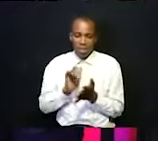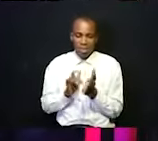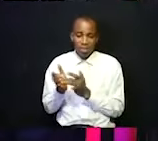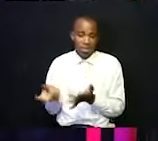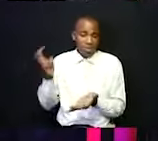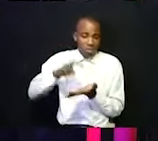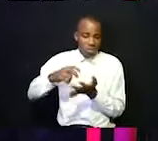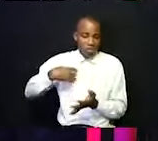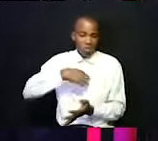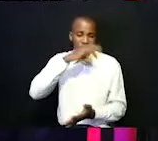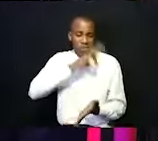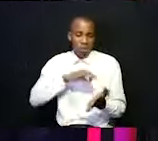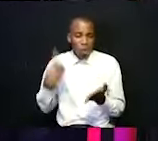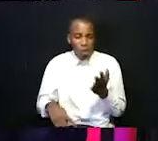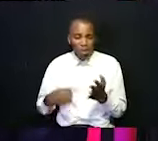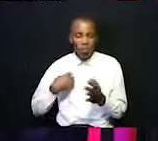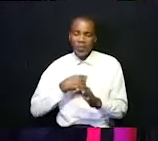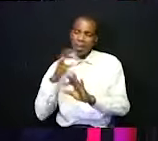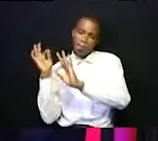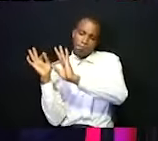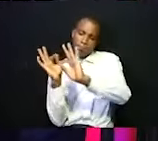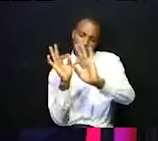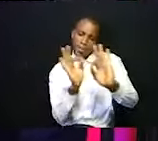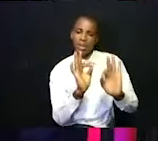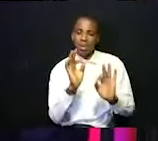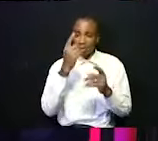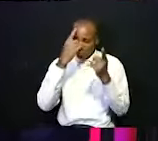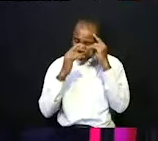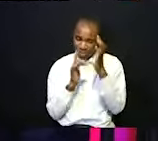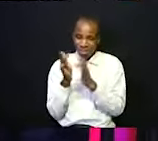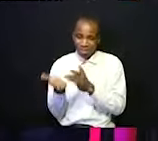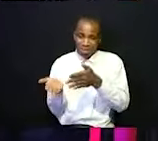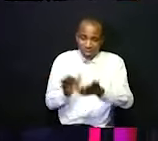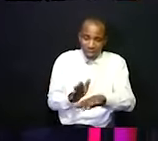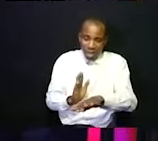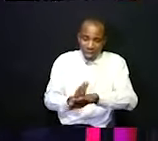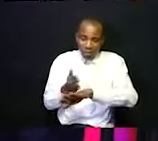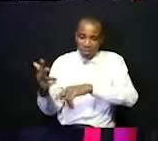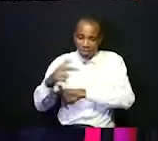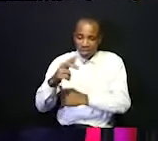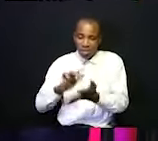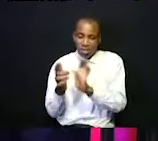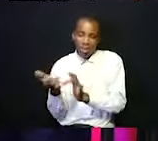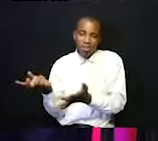of Christ, the fact that He died and He rose again.